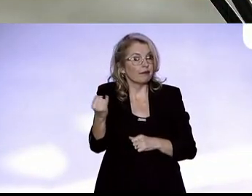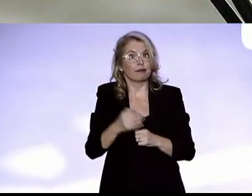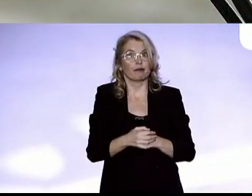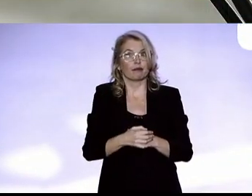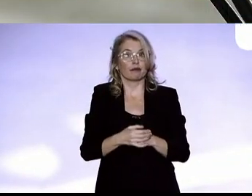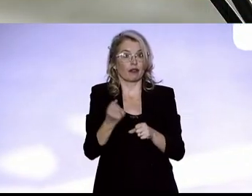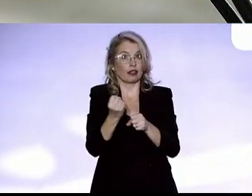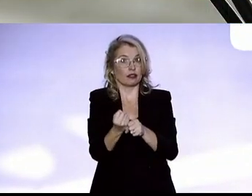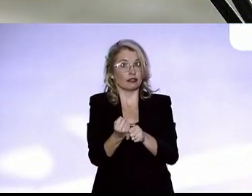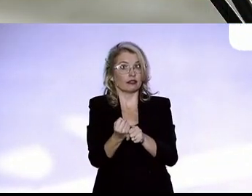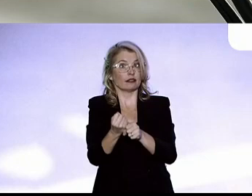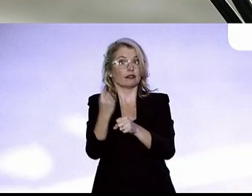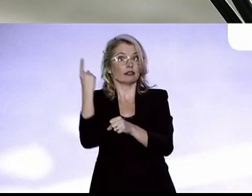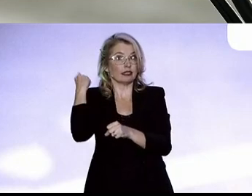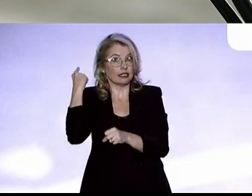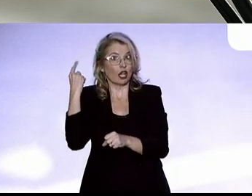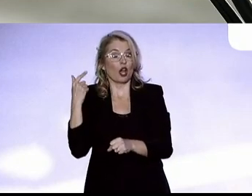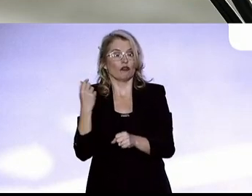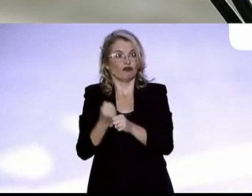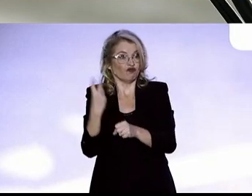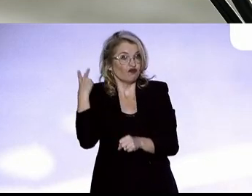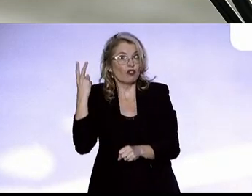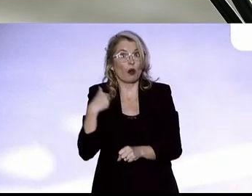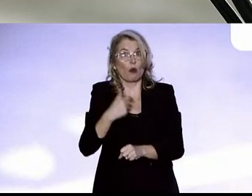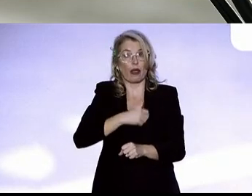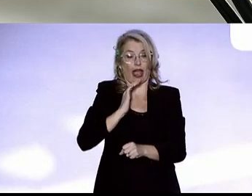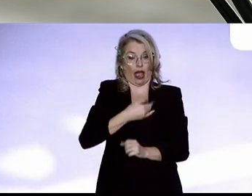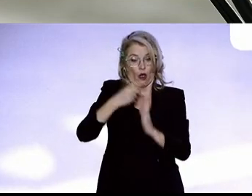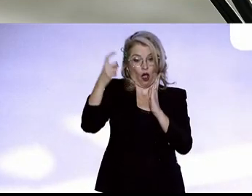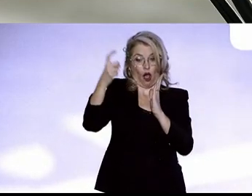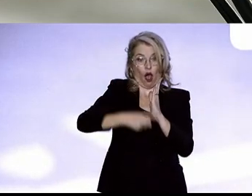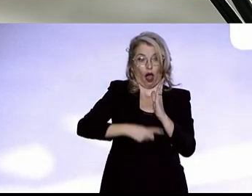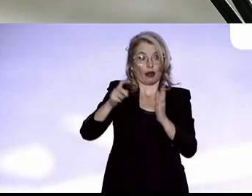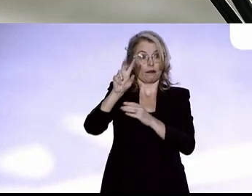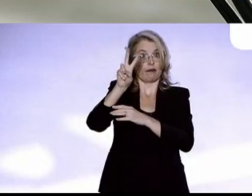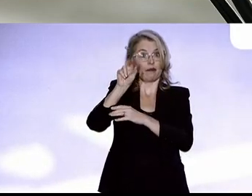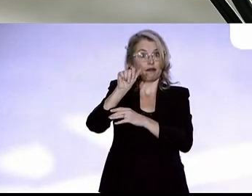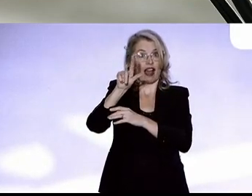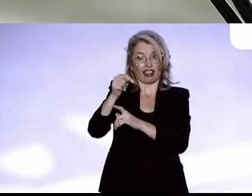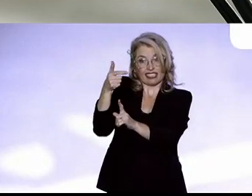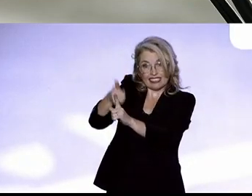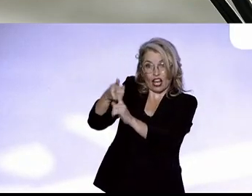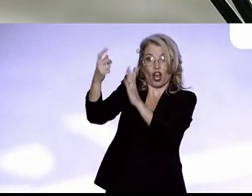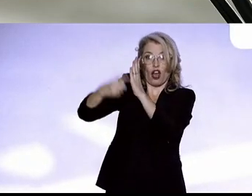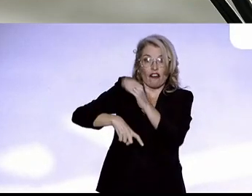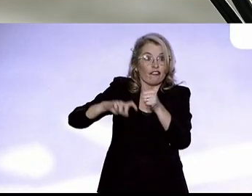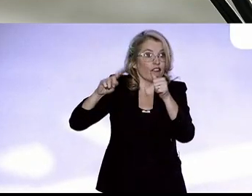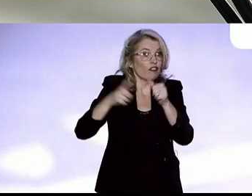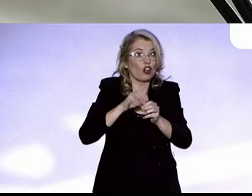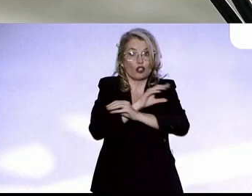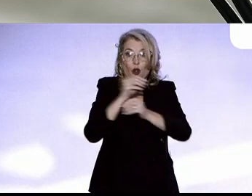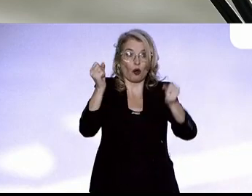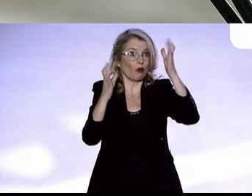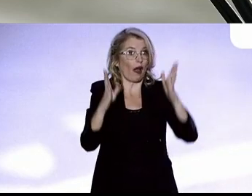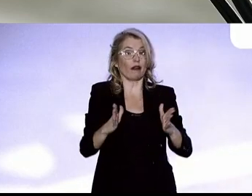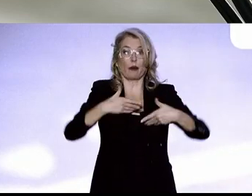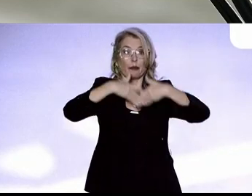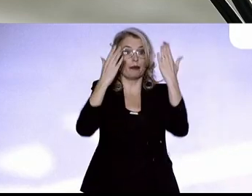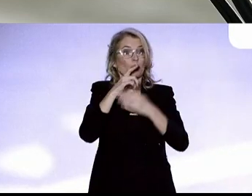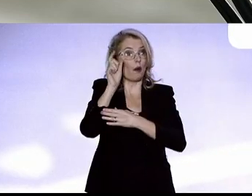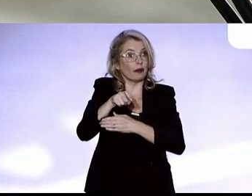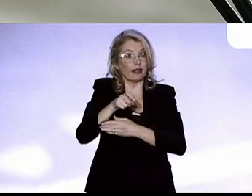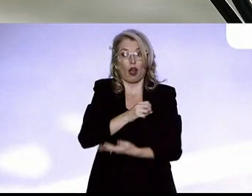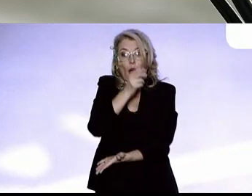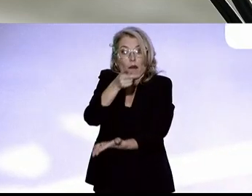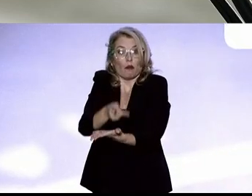before last, our automated valet parking solution became the first driverless parking system officially approved